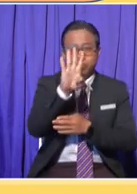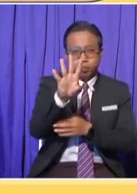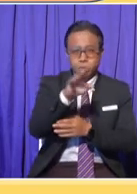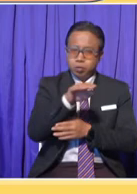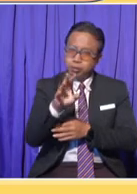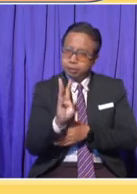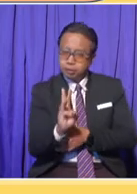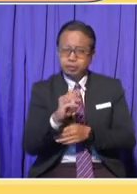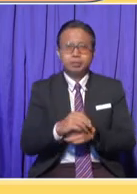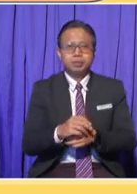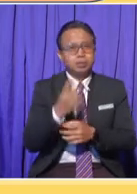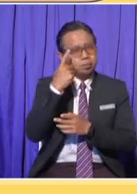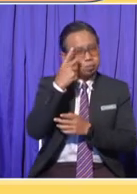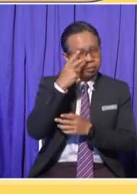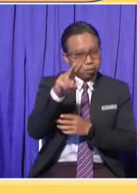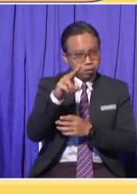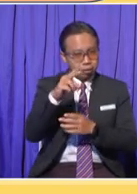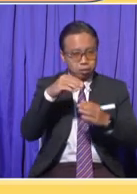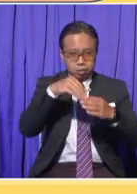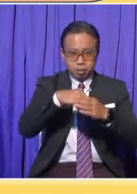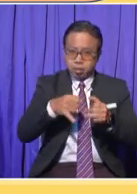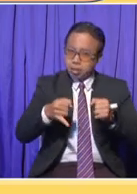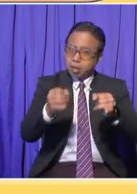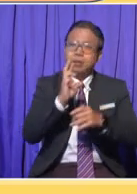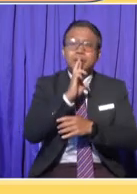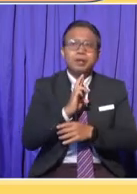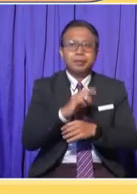4/6. Can you see in the red line?